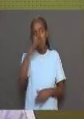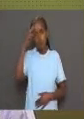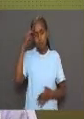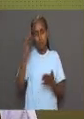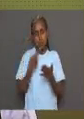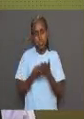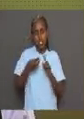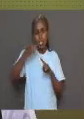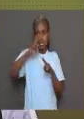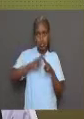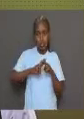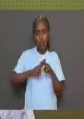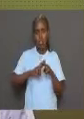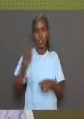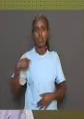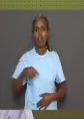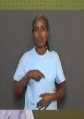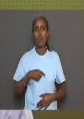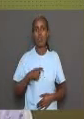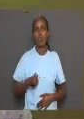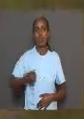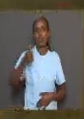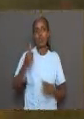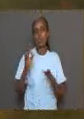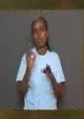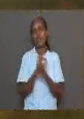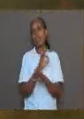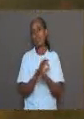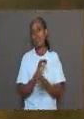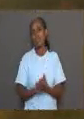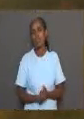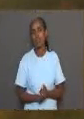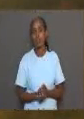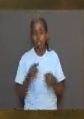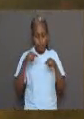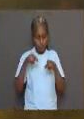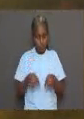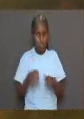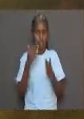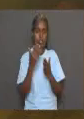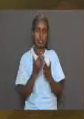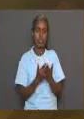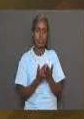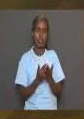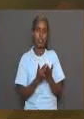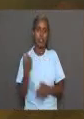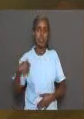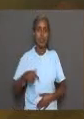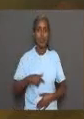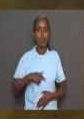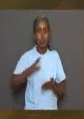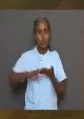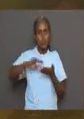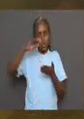of our original functions. In today's lesson, we will